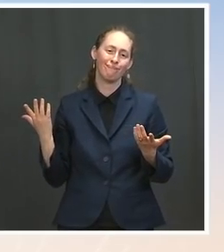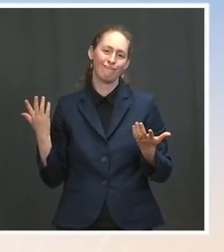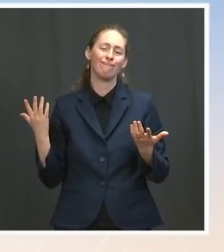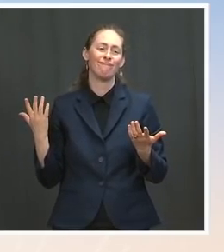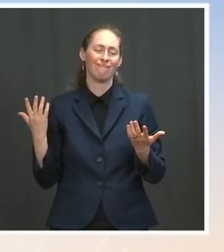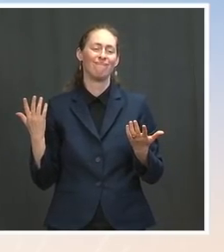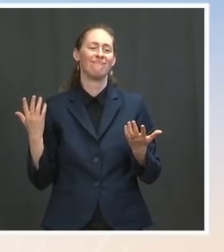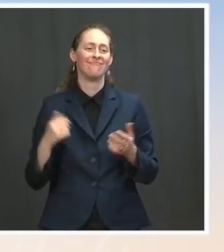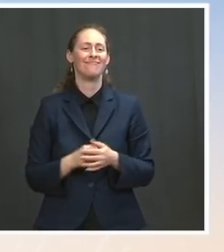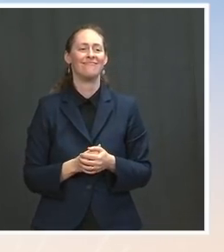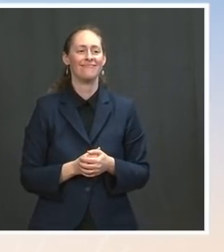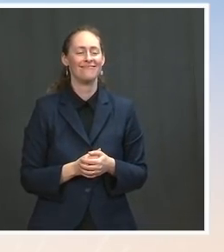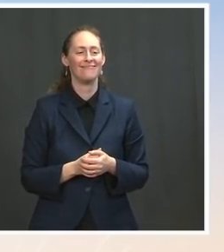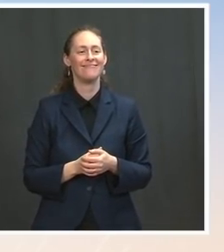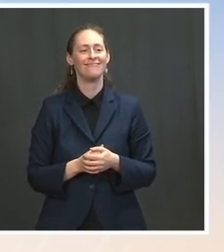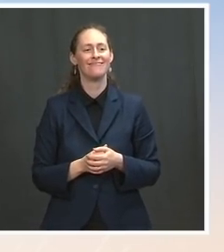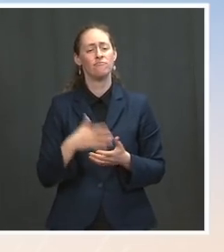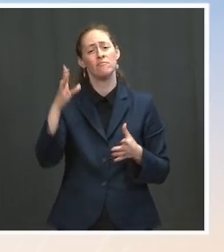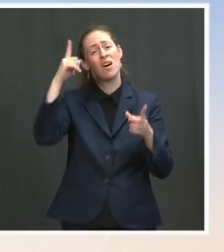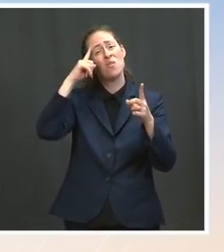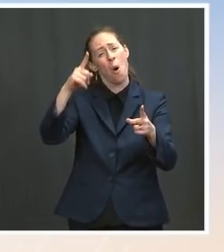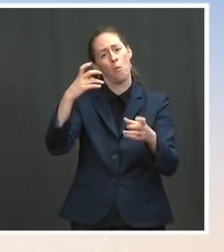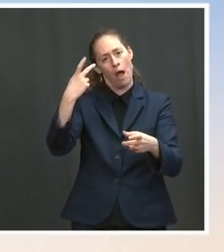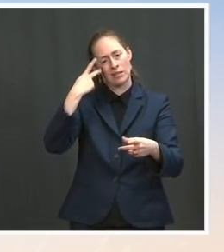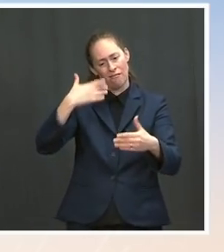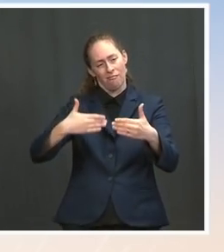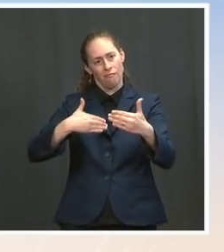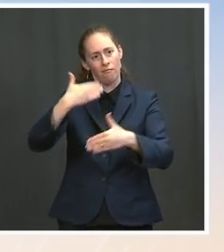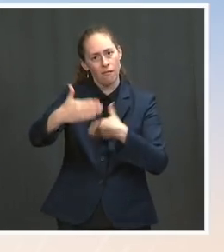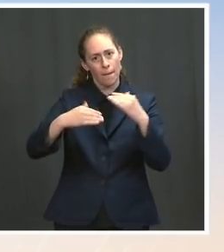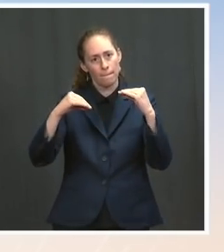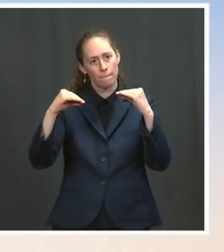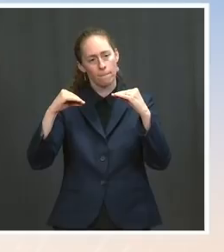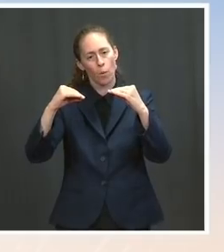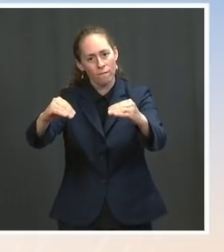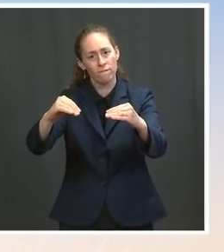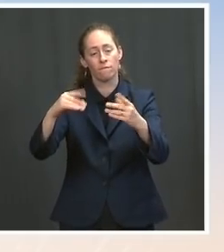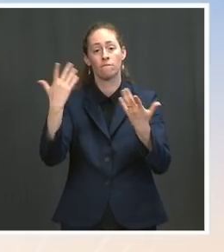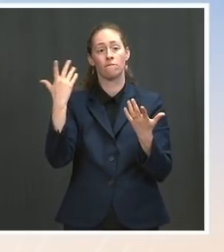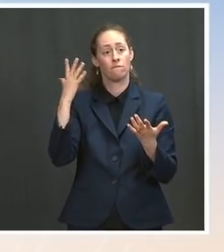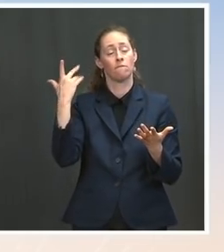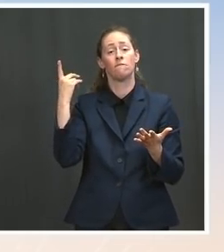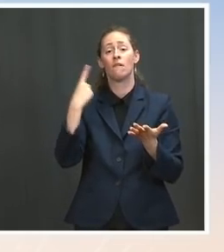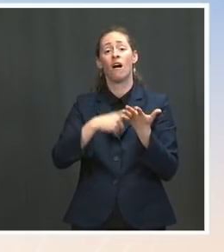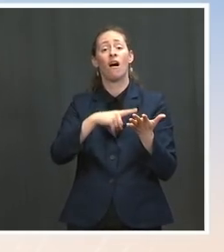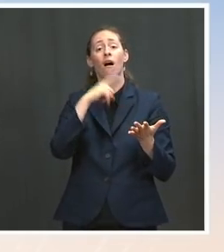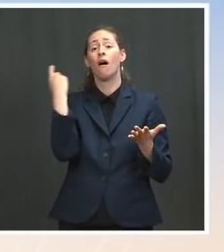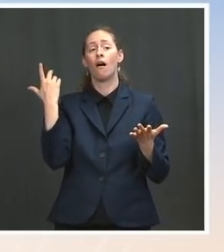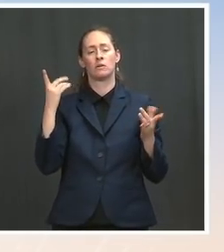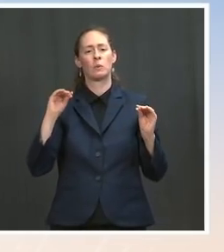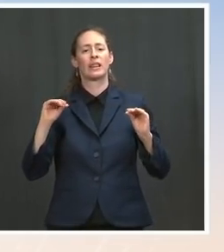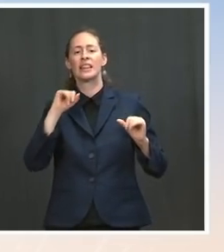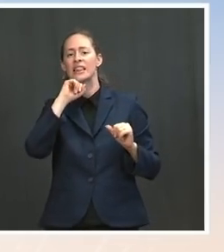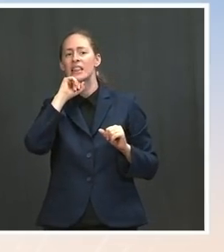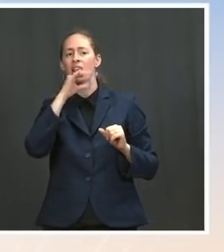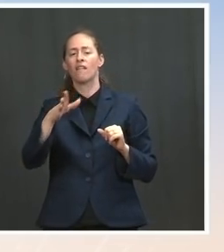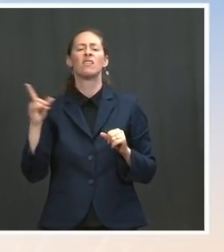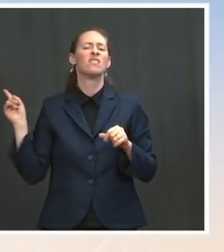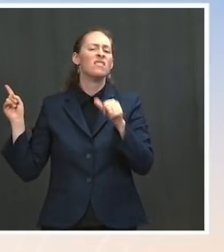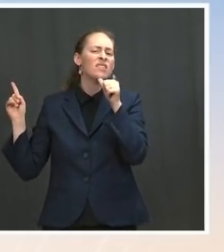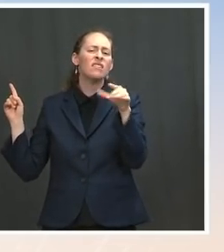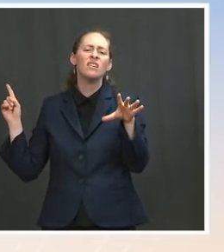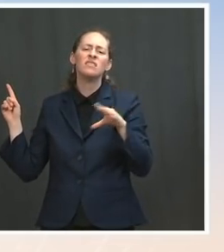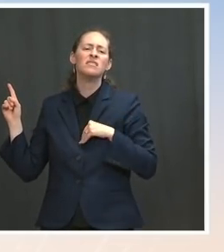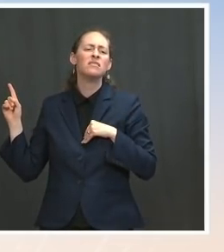sand is inaction. He wants to sign a bill into law this summer. But I would also remind you that the American Rescue